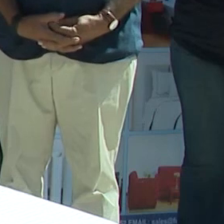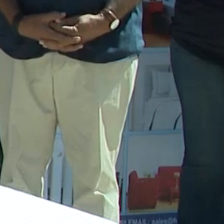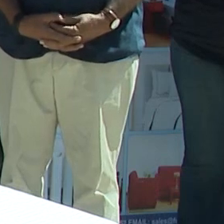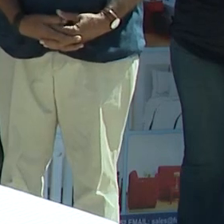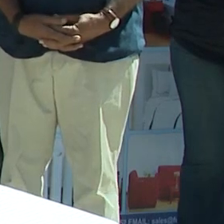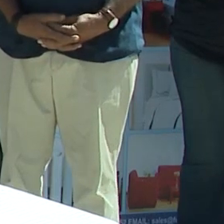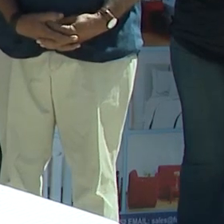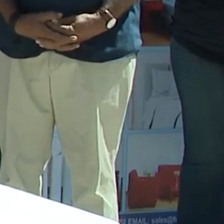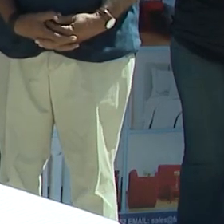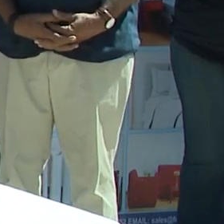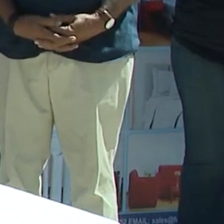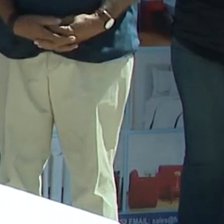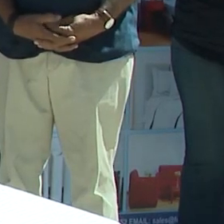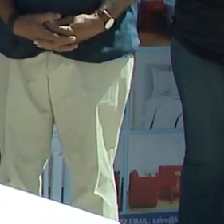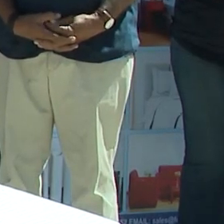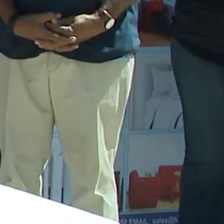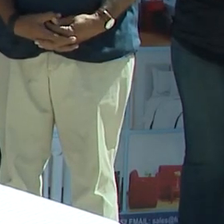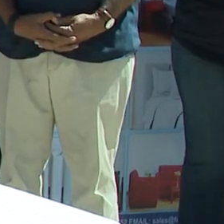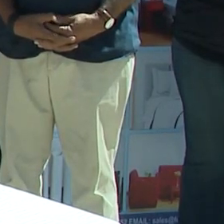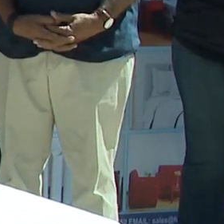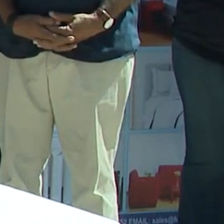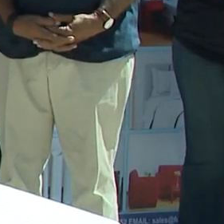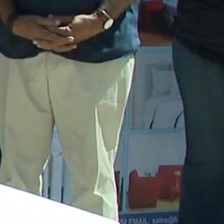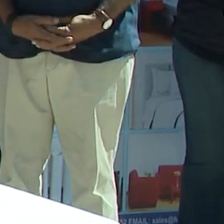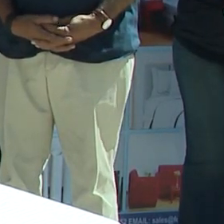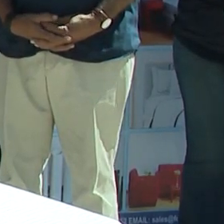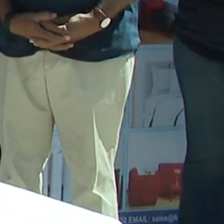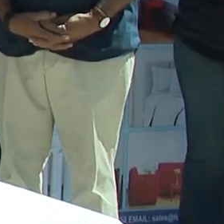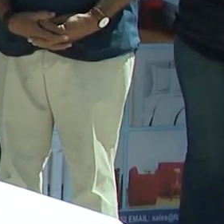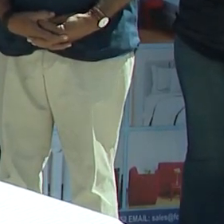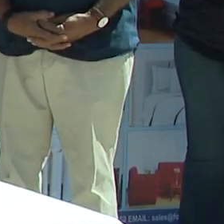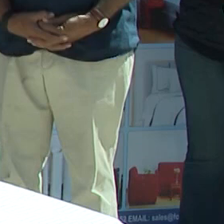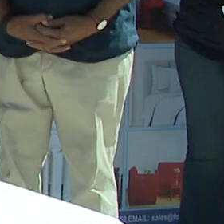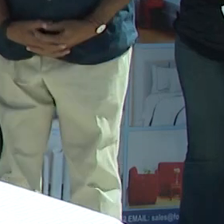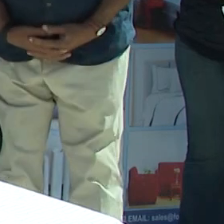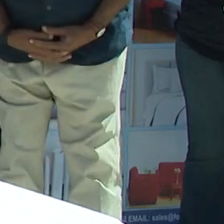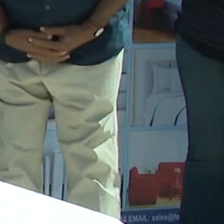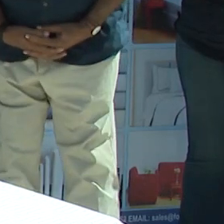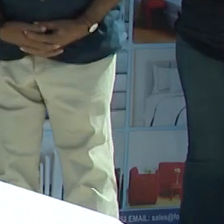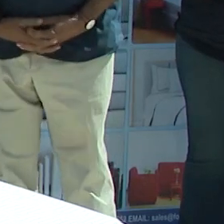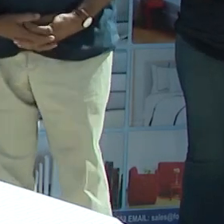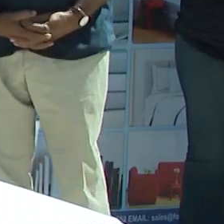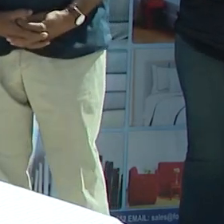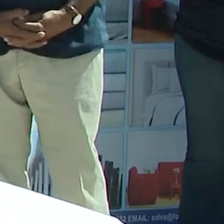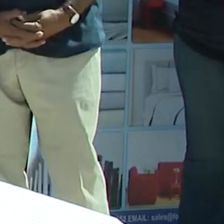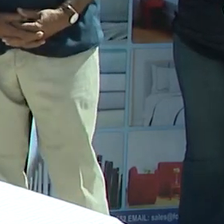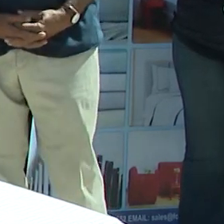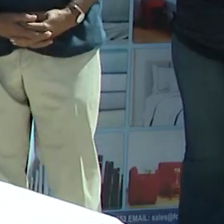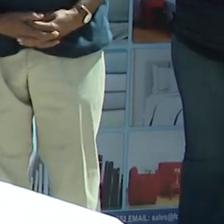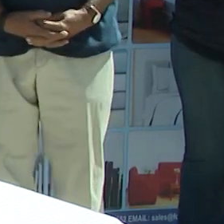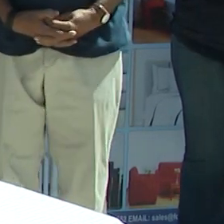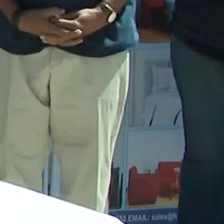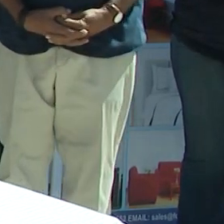This is a very thoughtful thing from you, Fomkin, to think of the people of